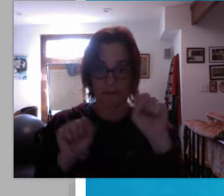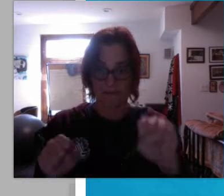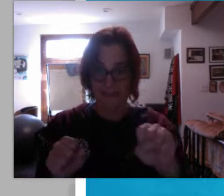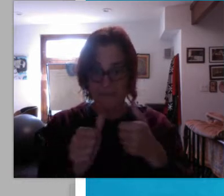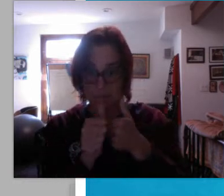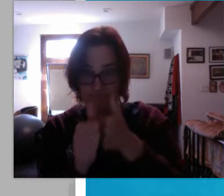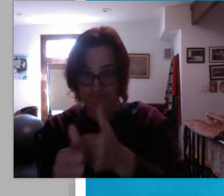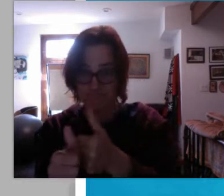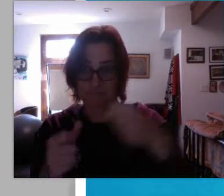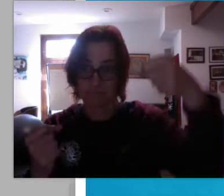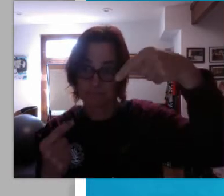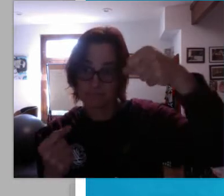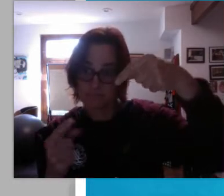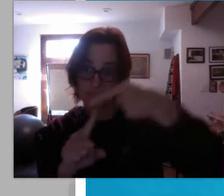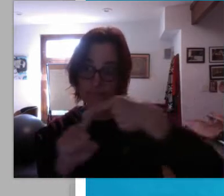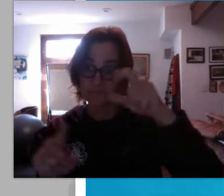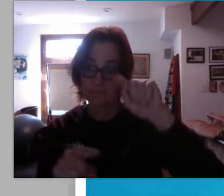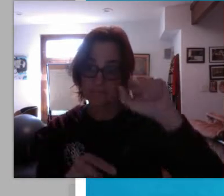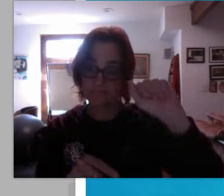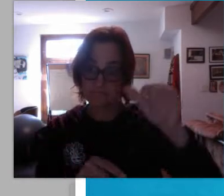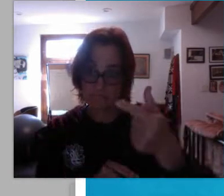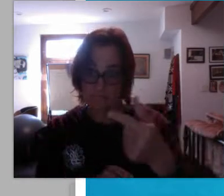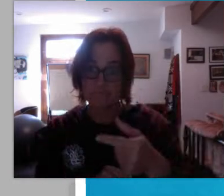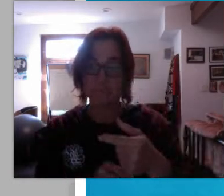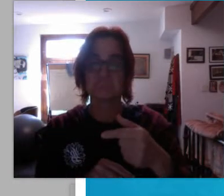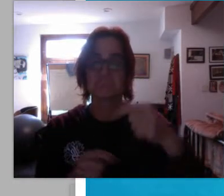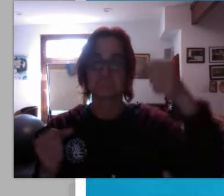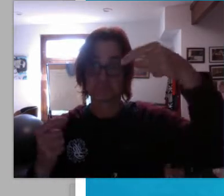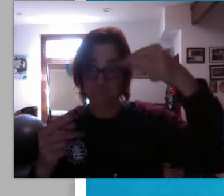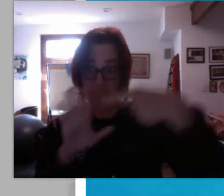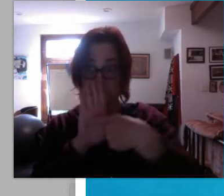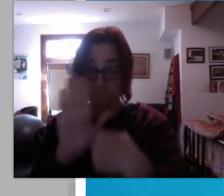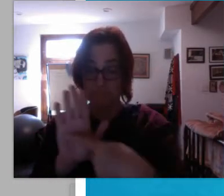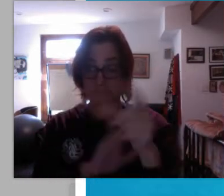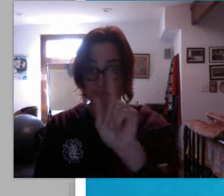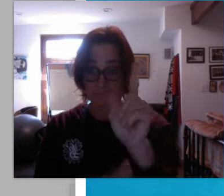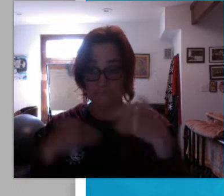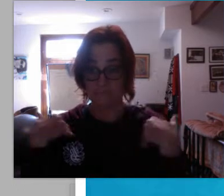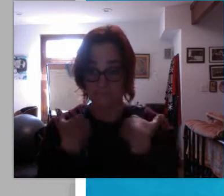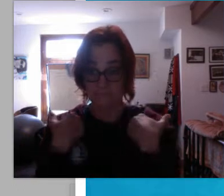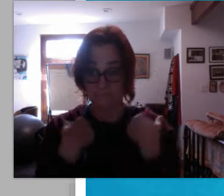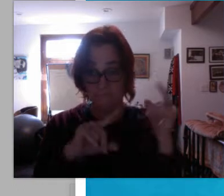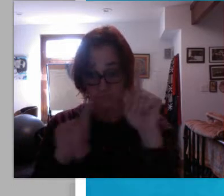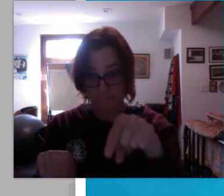tag. The signal shows where the animal goes.